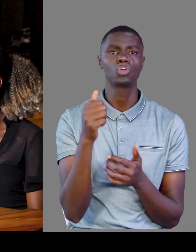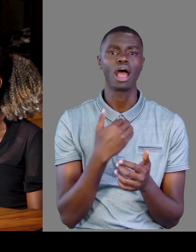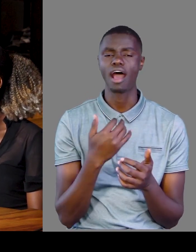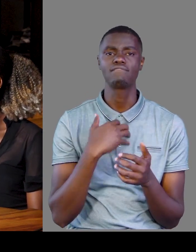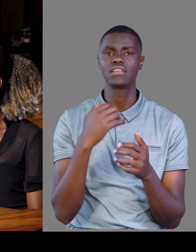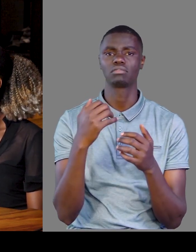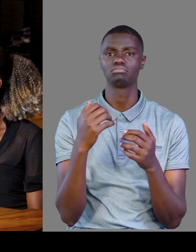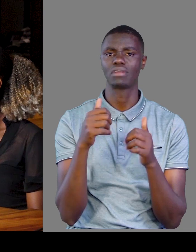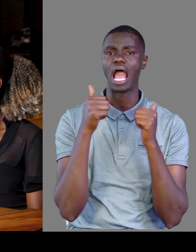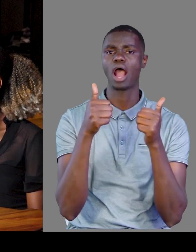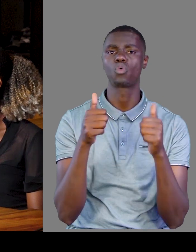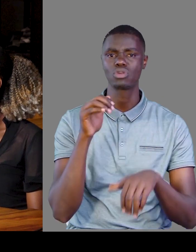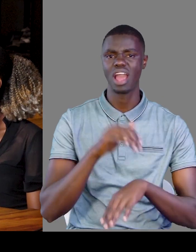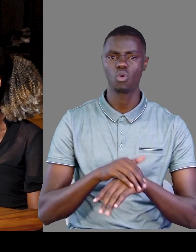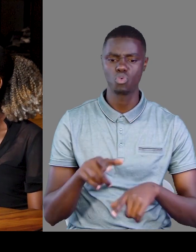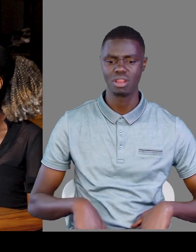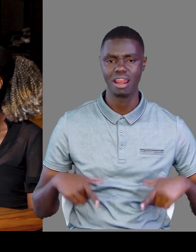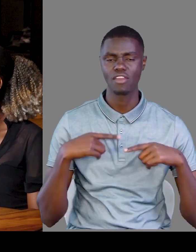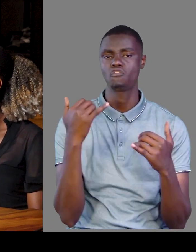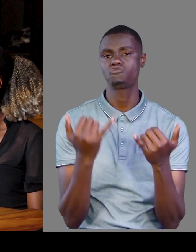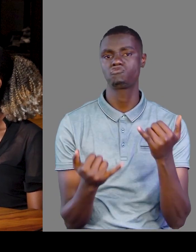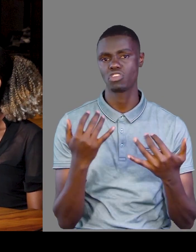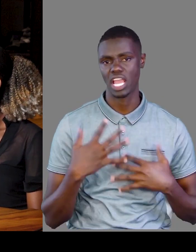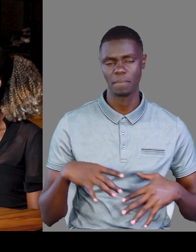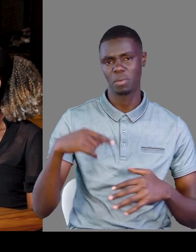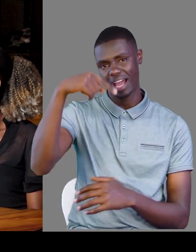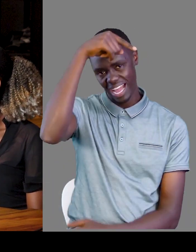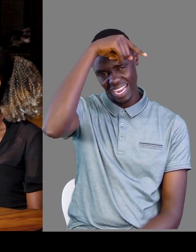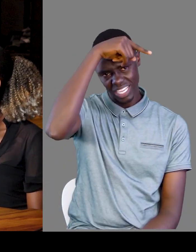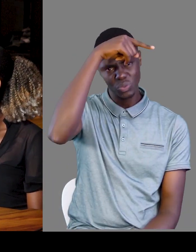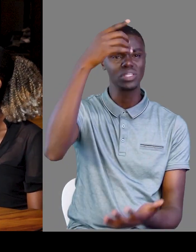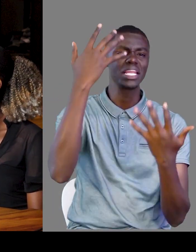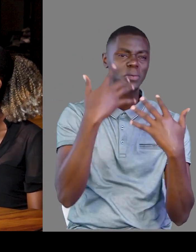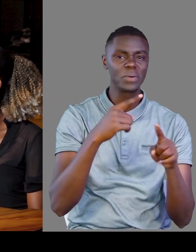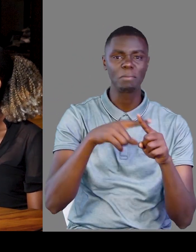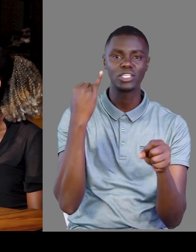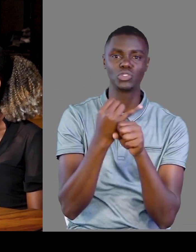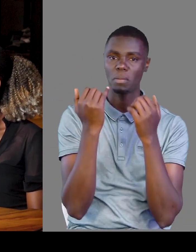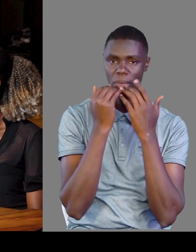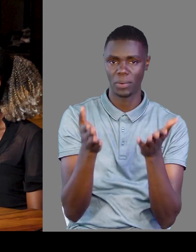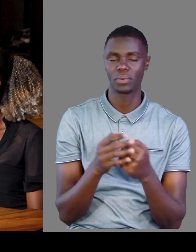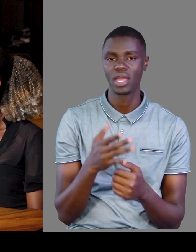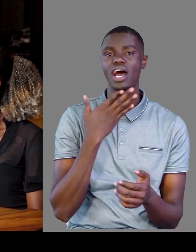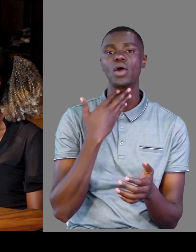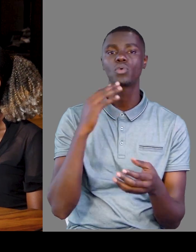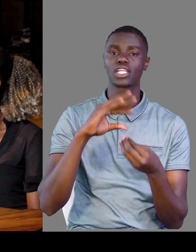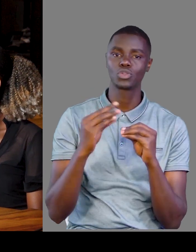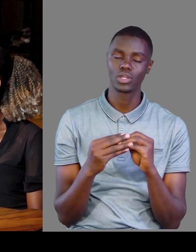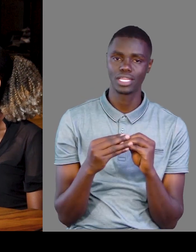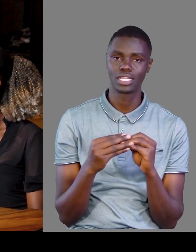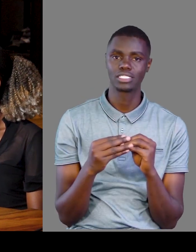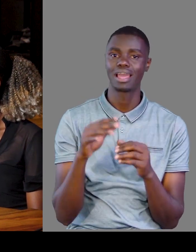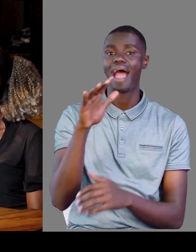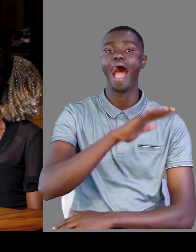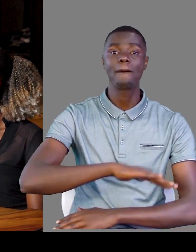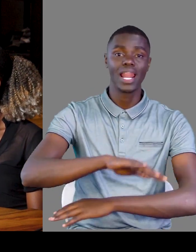life for the young people. And even graduated person. So I wanted to create